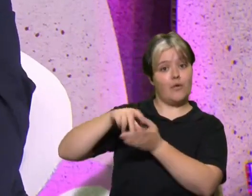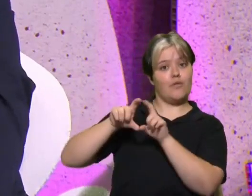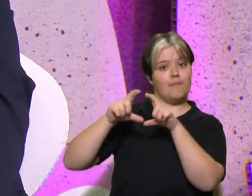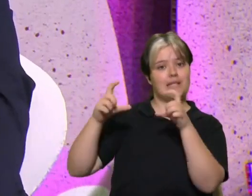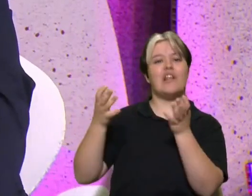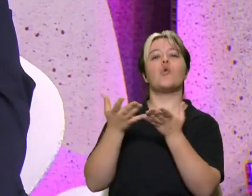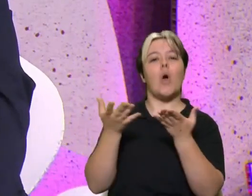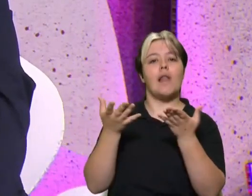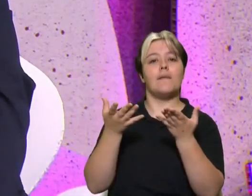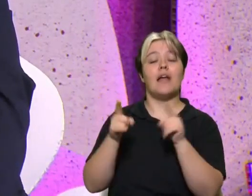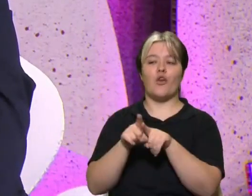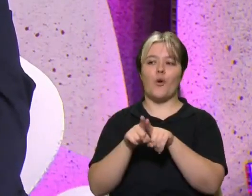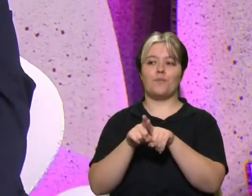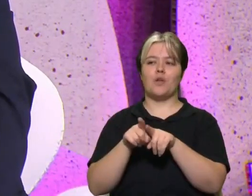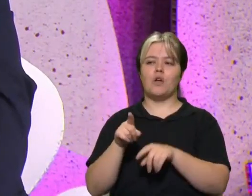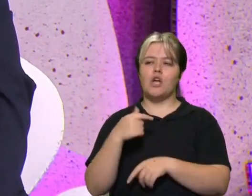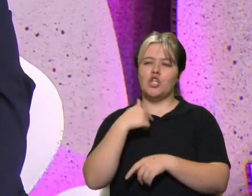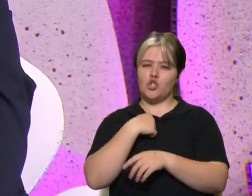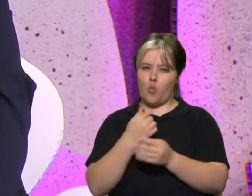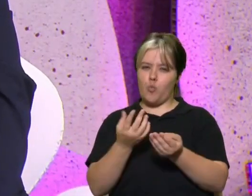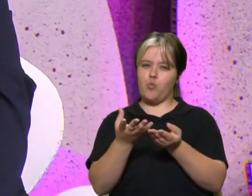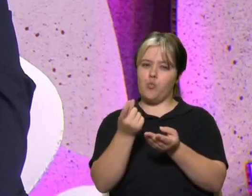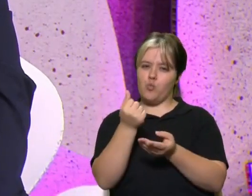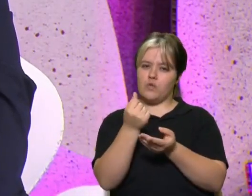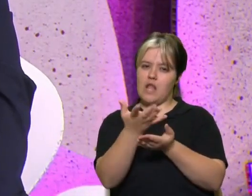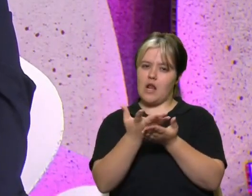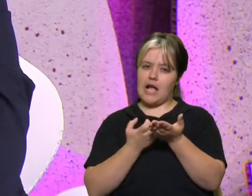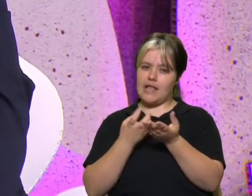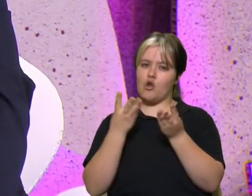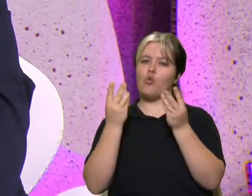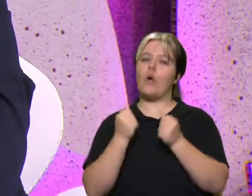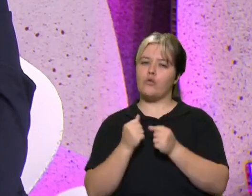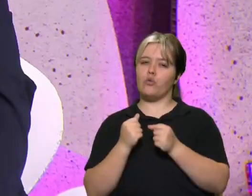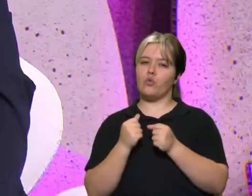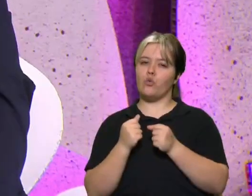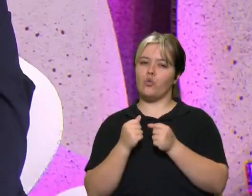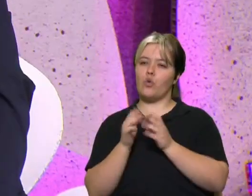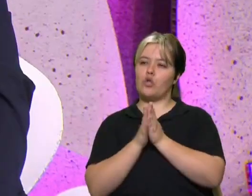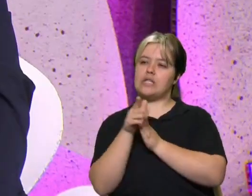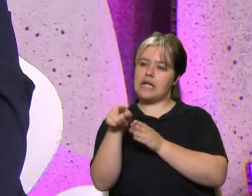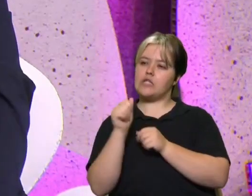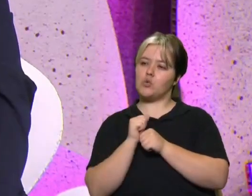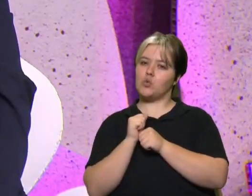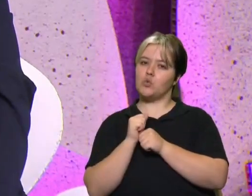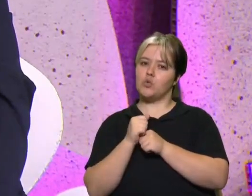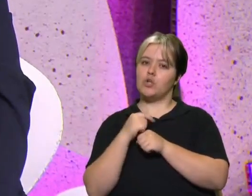the companies, the company's position was how much am I going to make